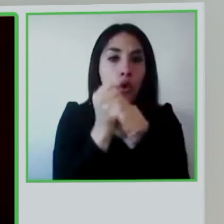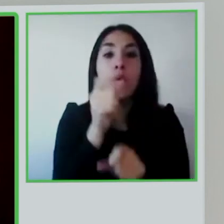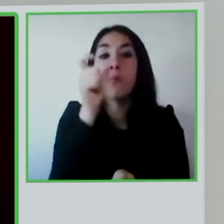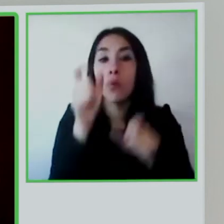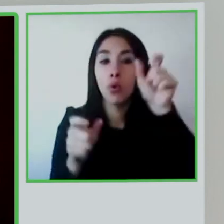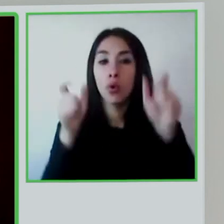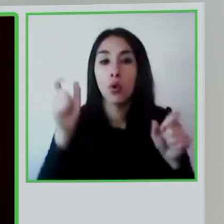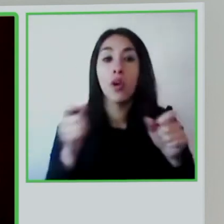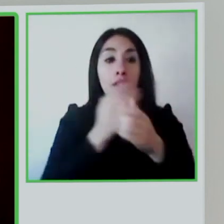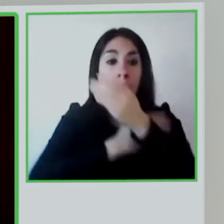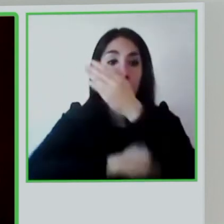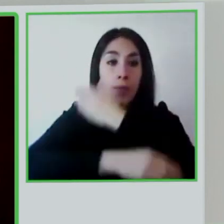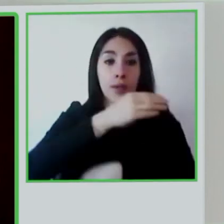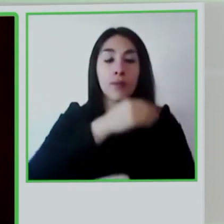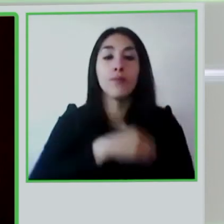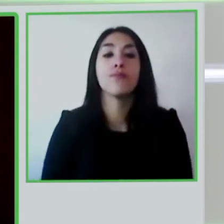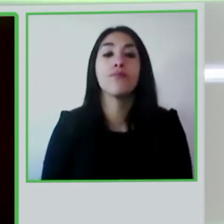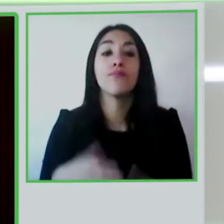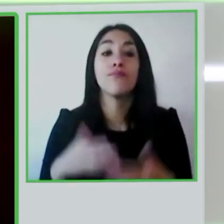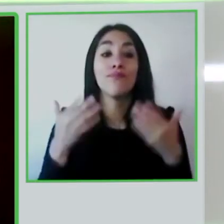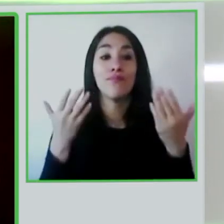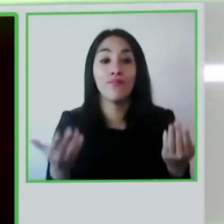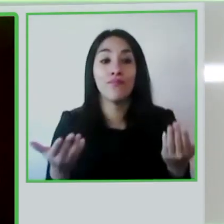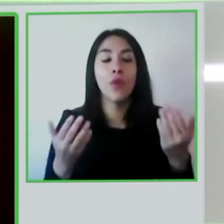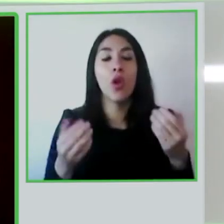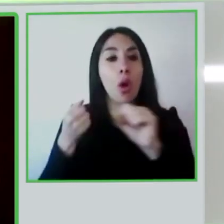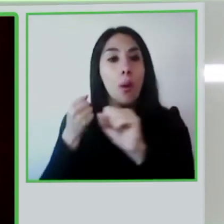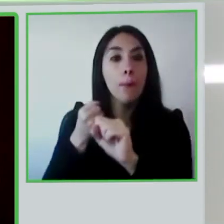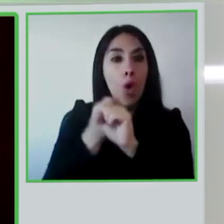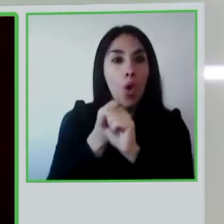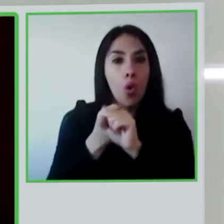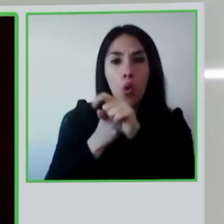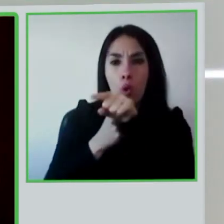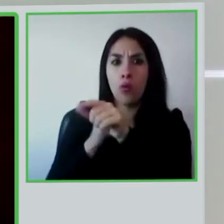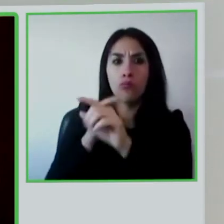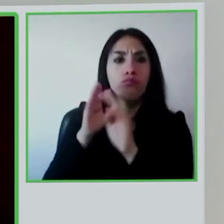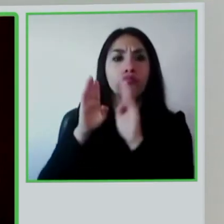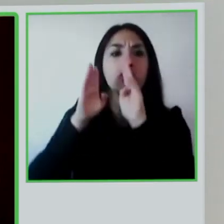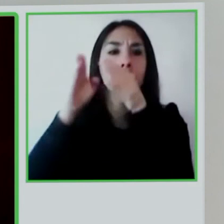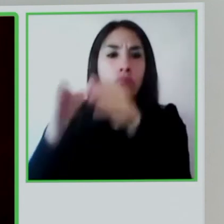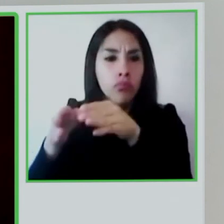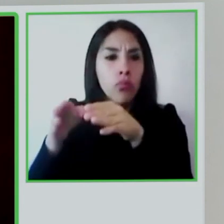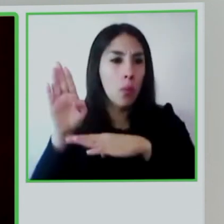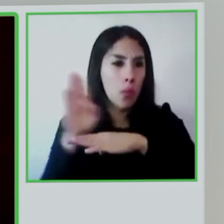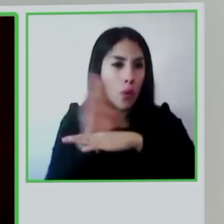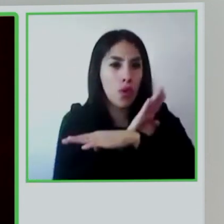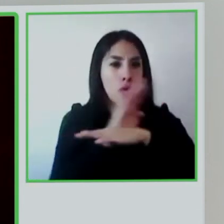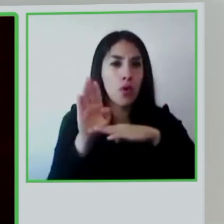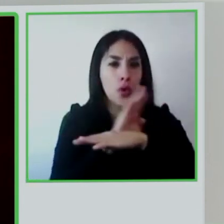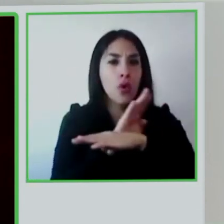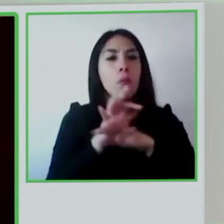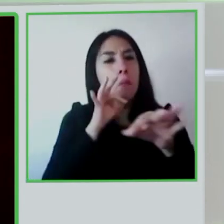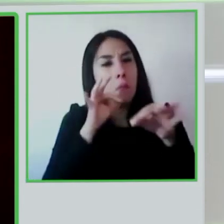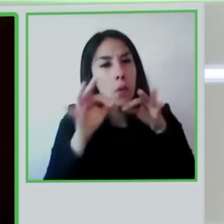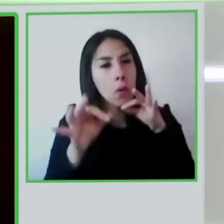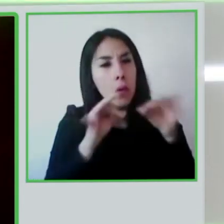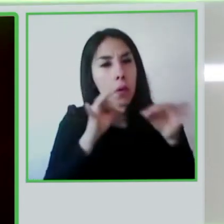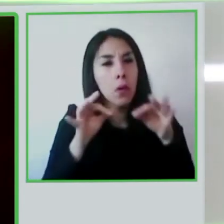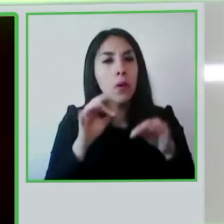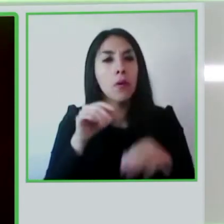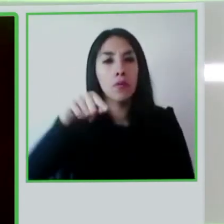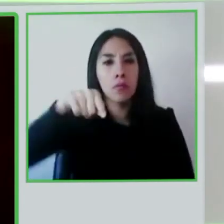with disabilities and what they're giving to this organization. I can keep on talking on this, but the important thing is that we need